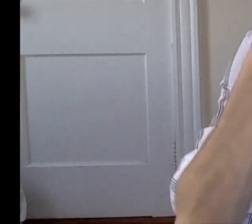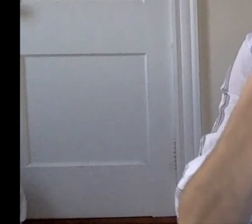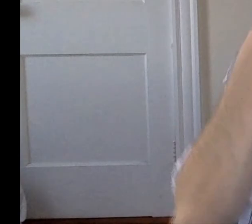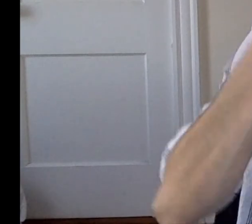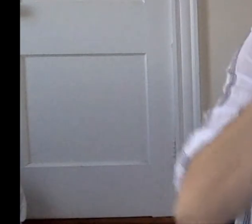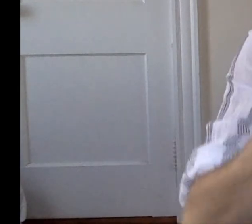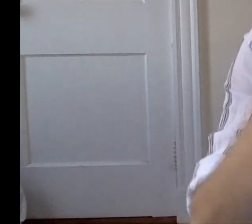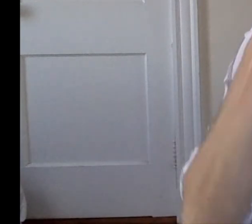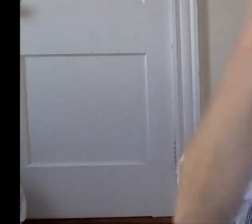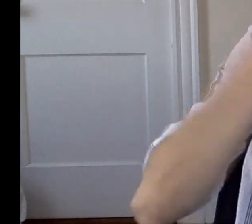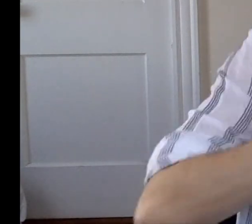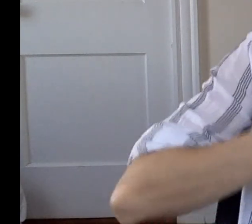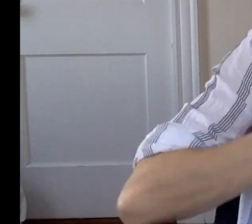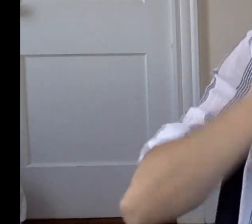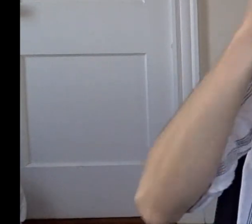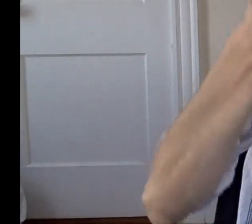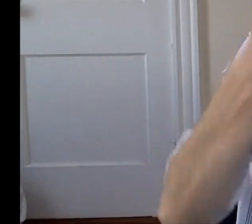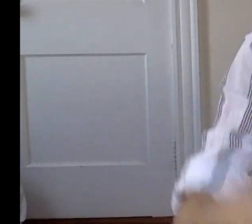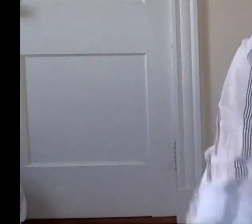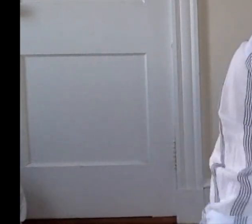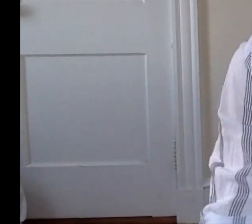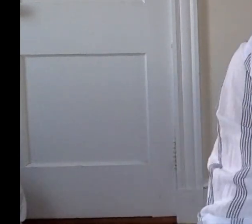I hope you enjoyed this video and thank you so much for watching.